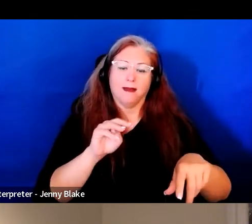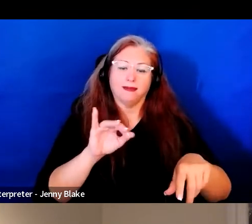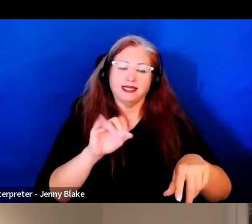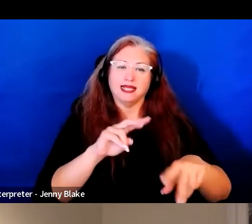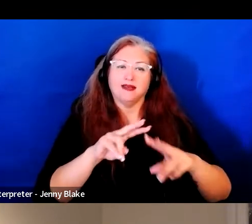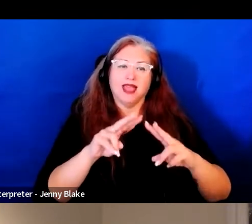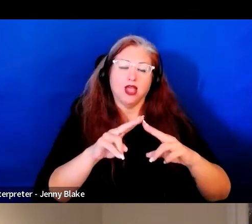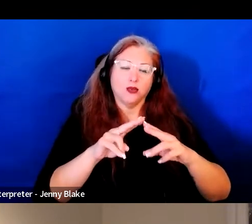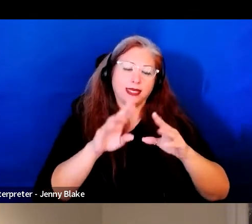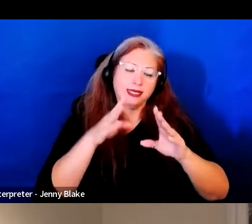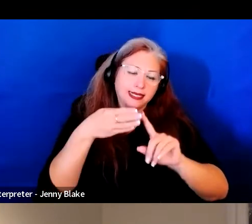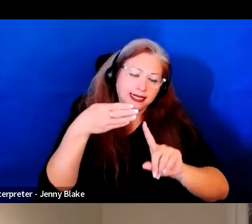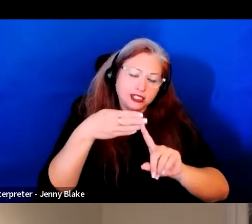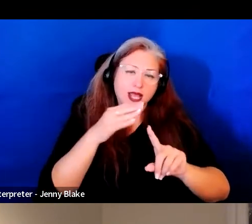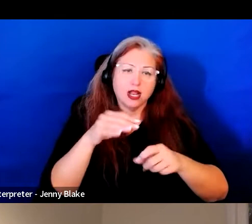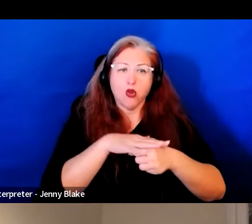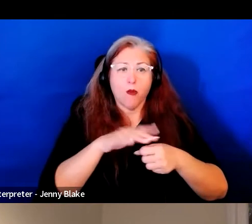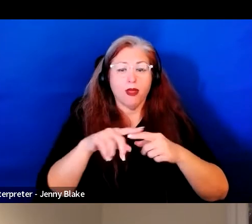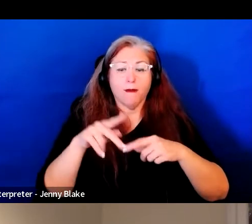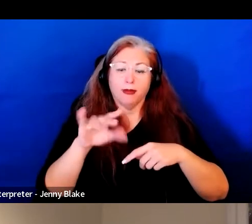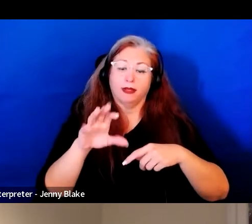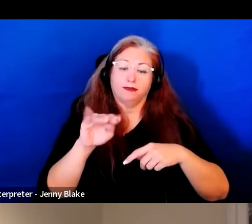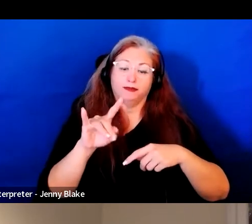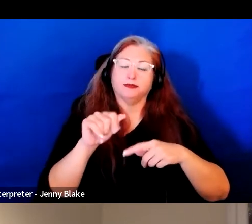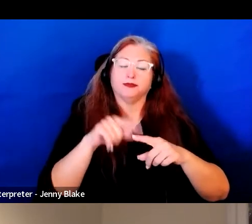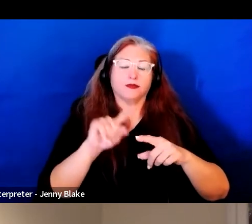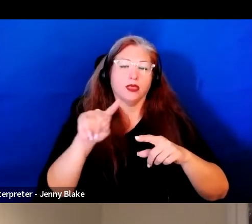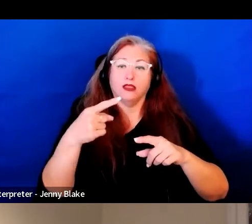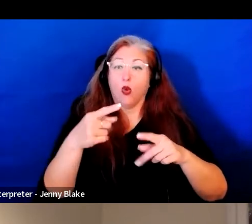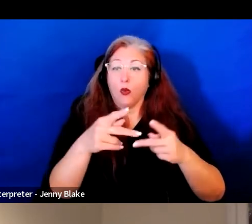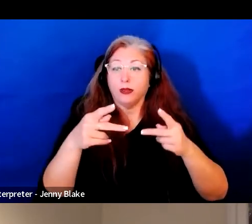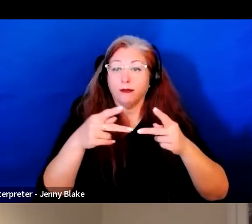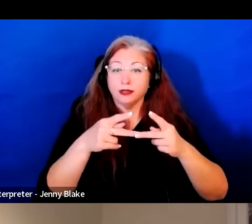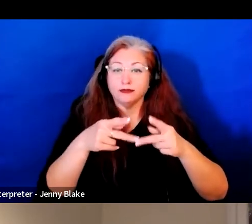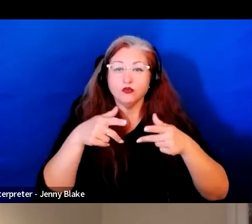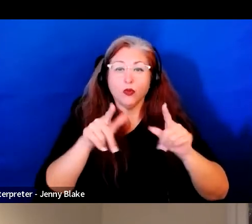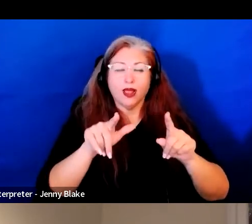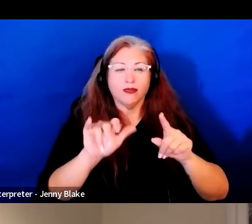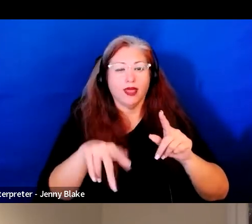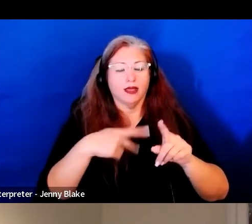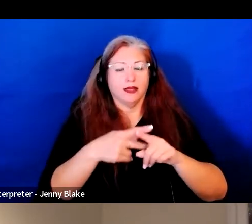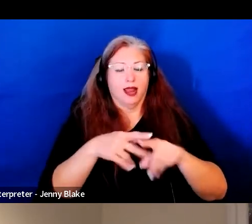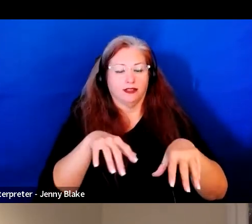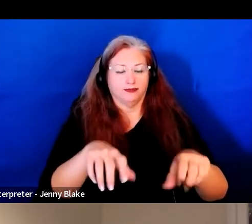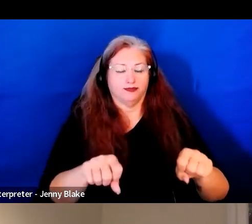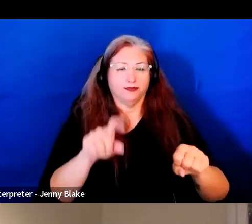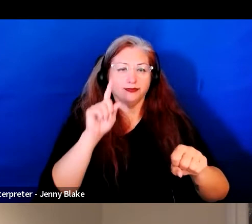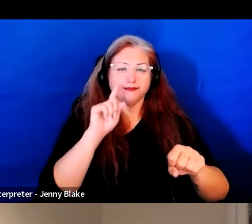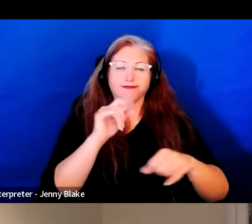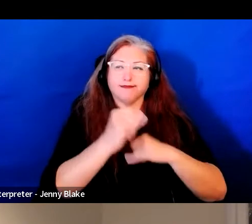very local, but public media is sort of the only place that allows that kind of space for an